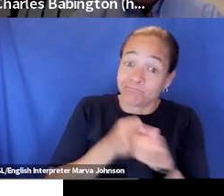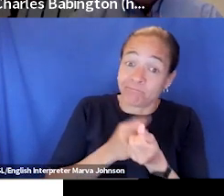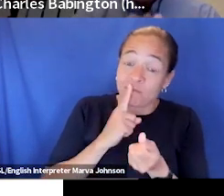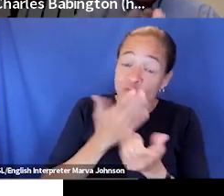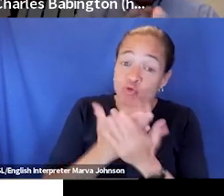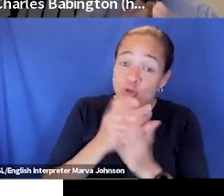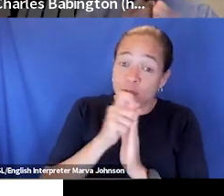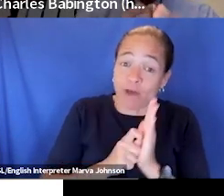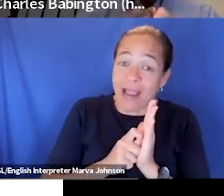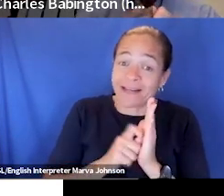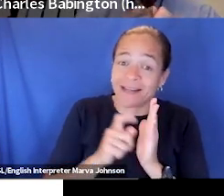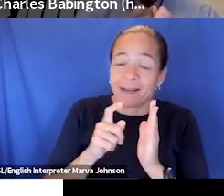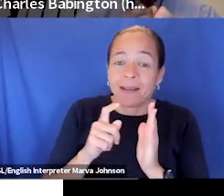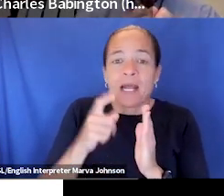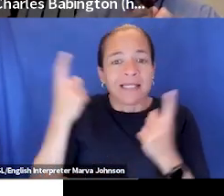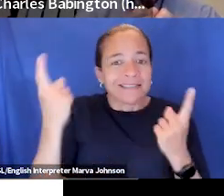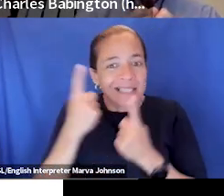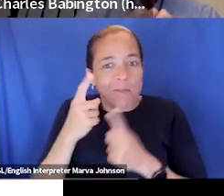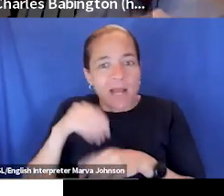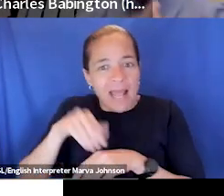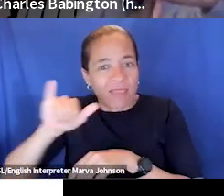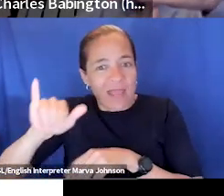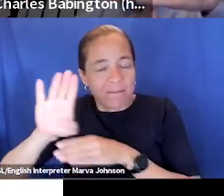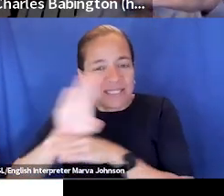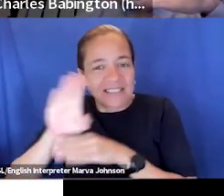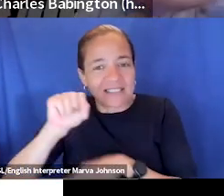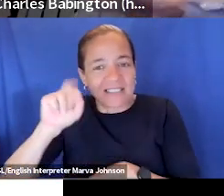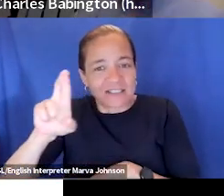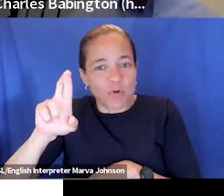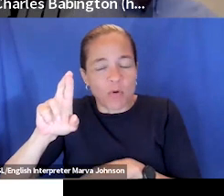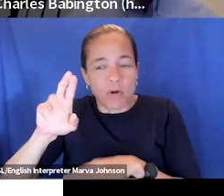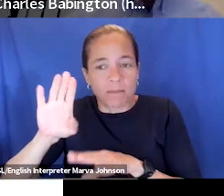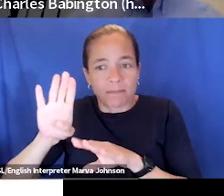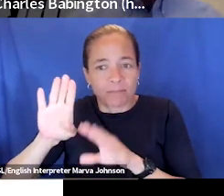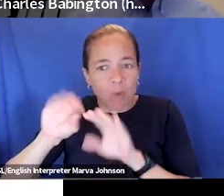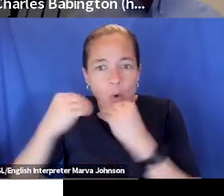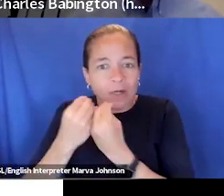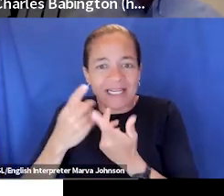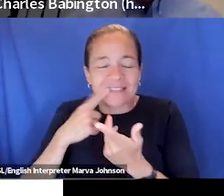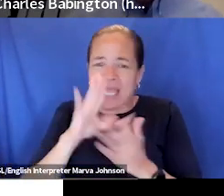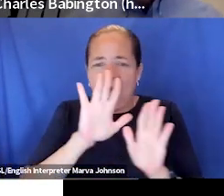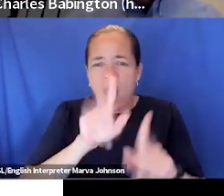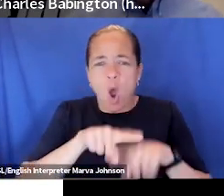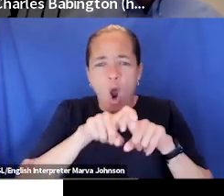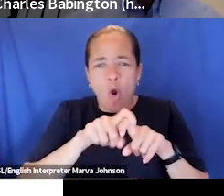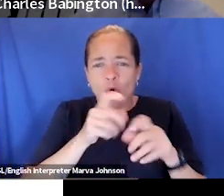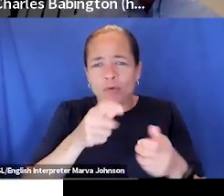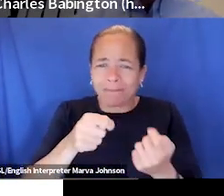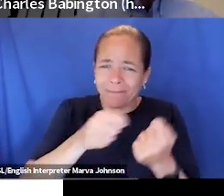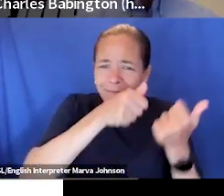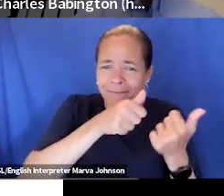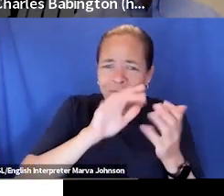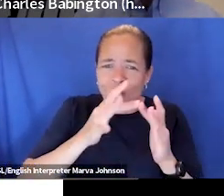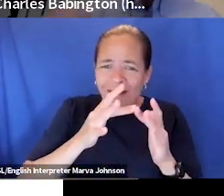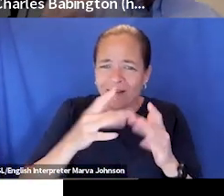at that organization or company didn't say, time out, let's get this off our website. This is not the way we write. We can do